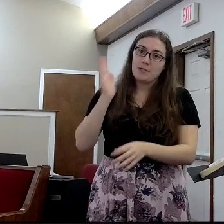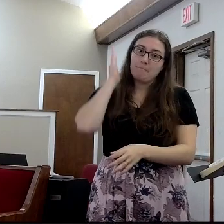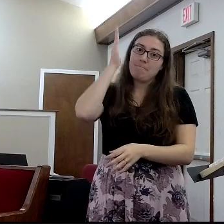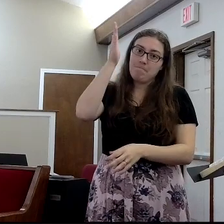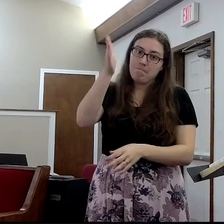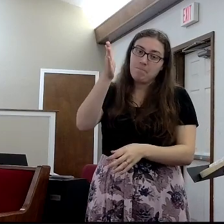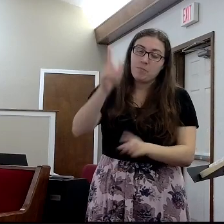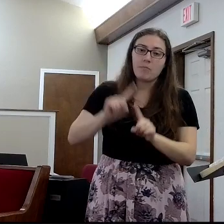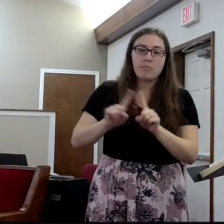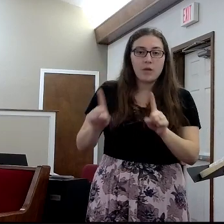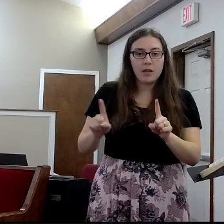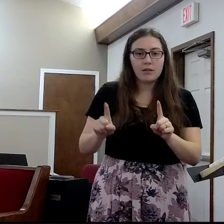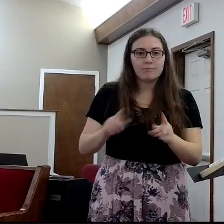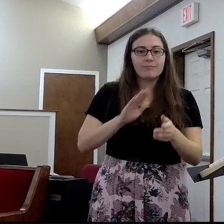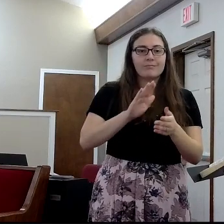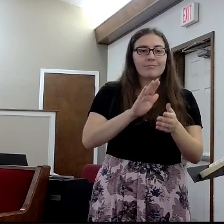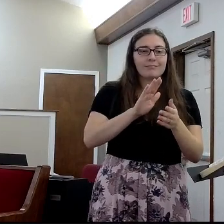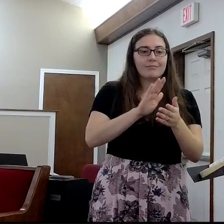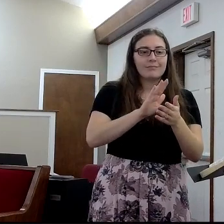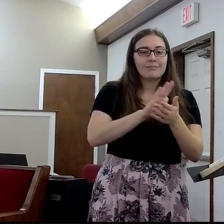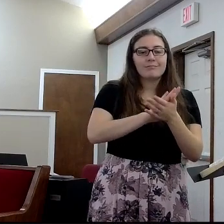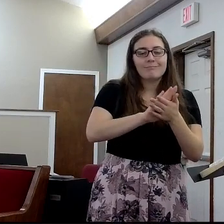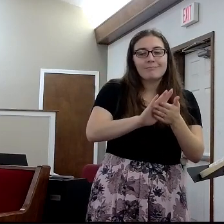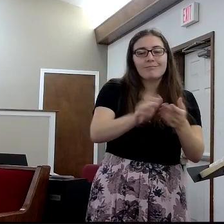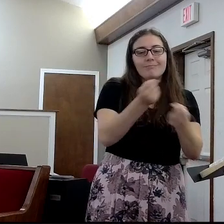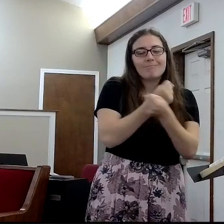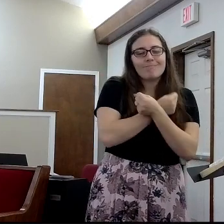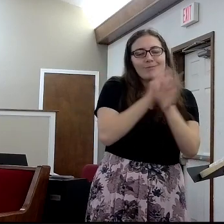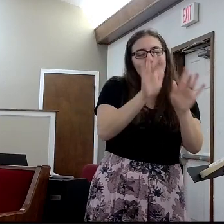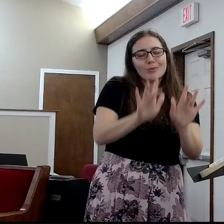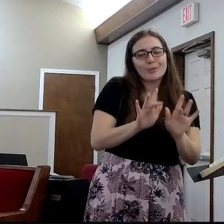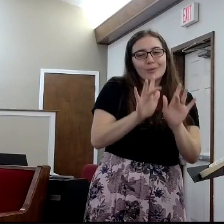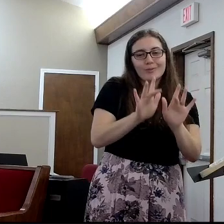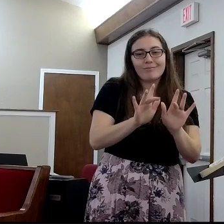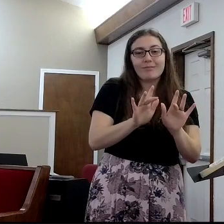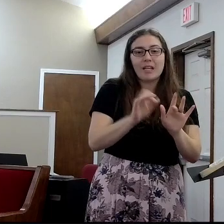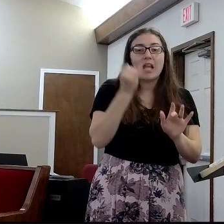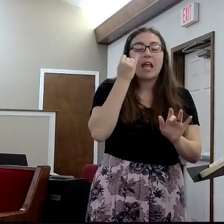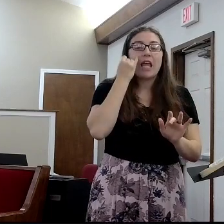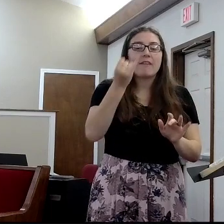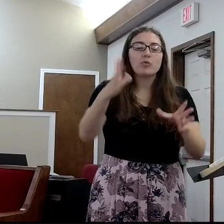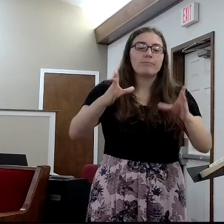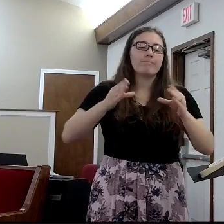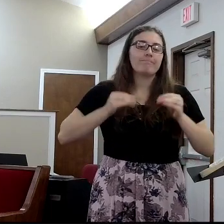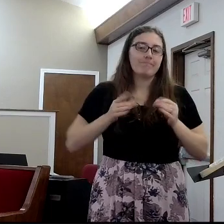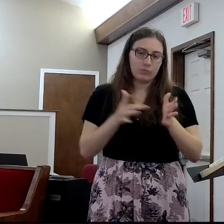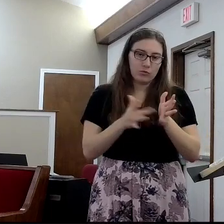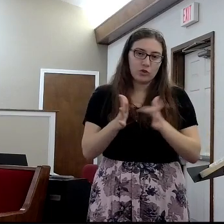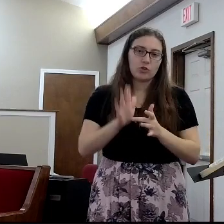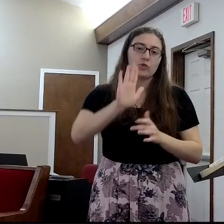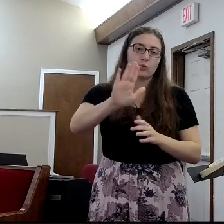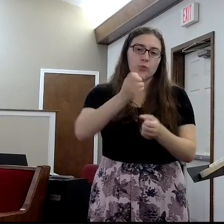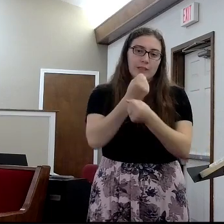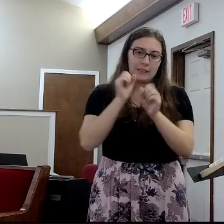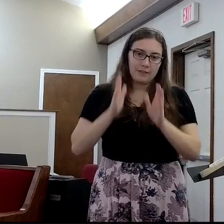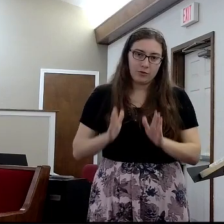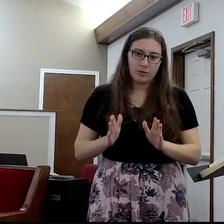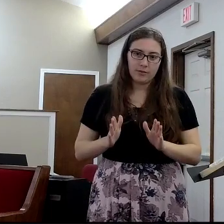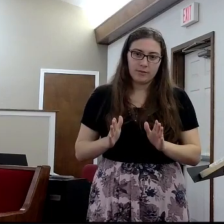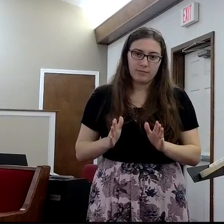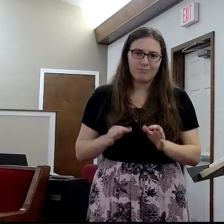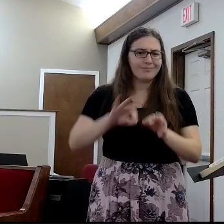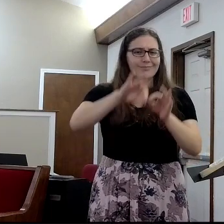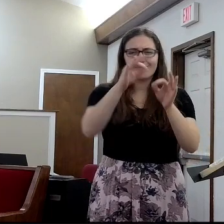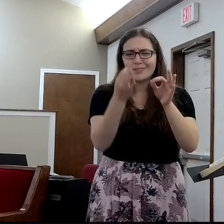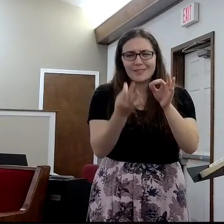But you can know the loving kindness of the Lord, too, if you accept the Lord as your Savior. You just look at our text, for example, of how